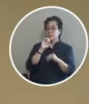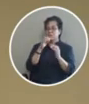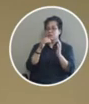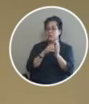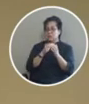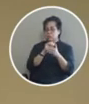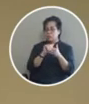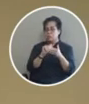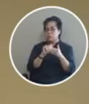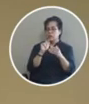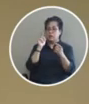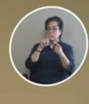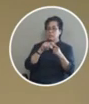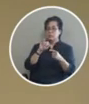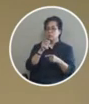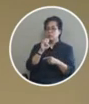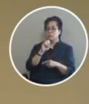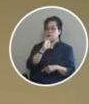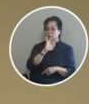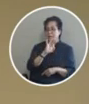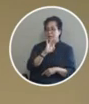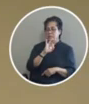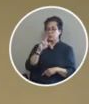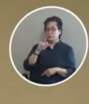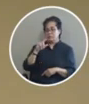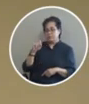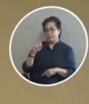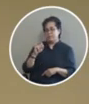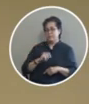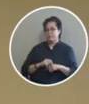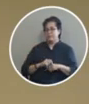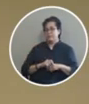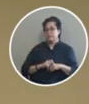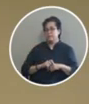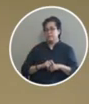$50,000 until June 9th, 2020.